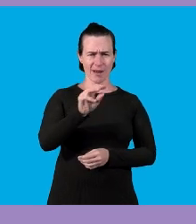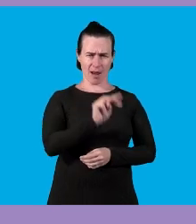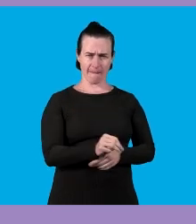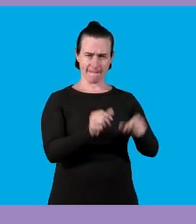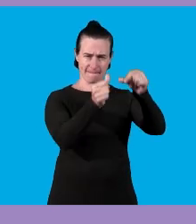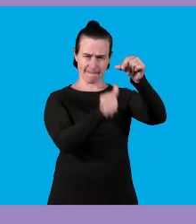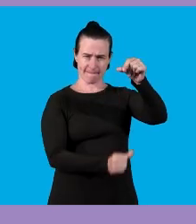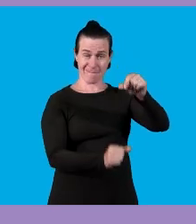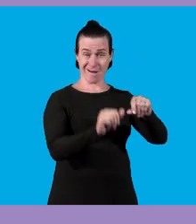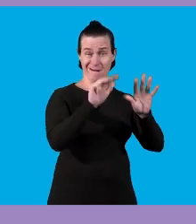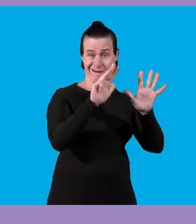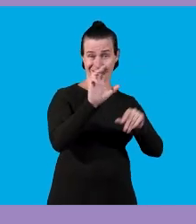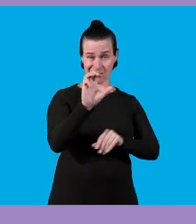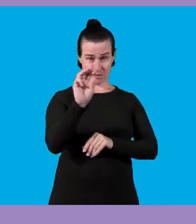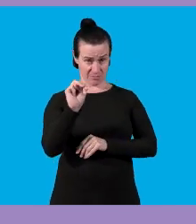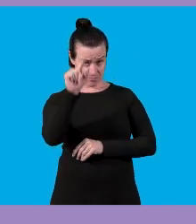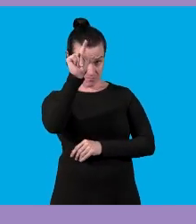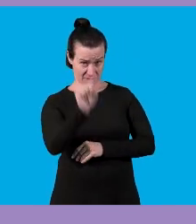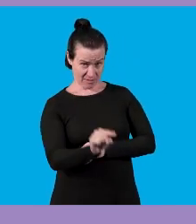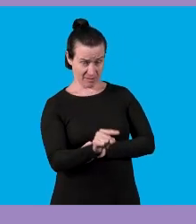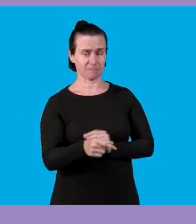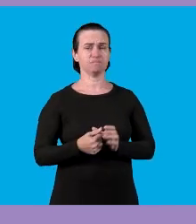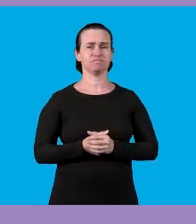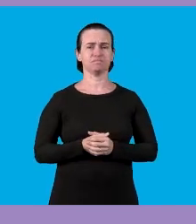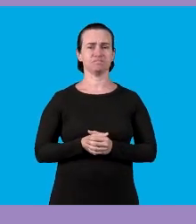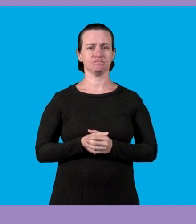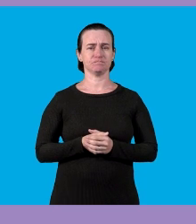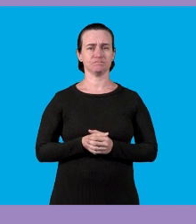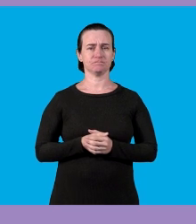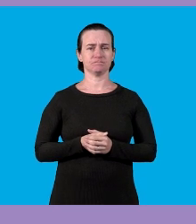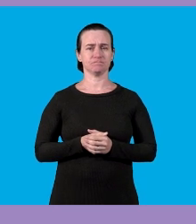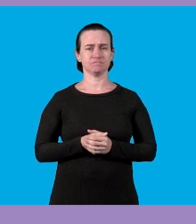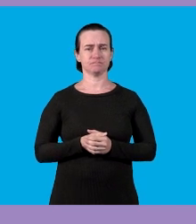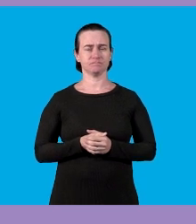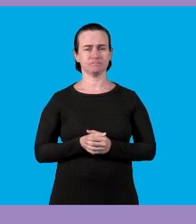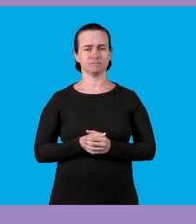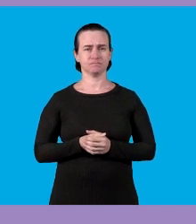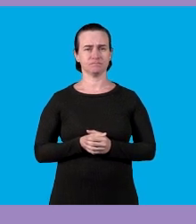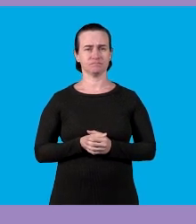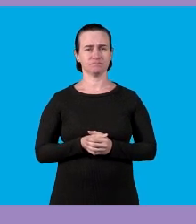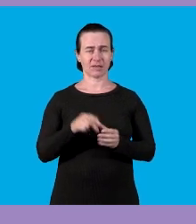is 9 centimeters, JM is 9 centimeters, and